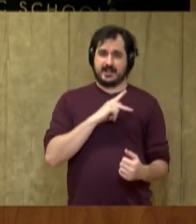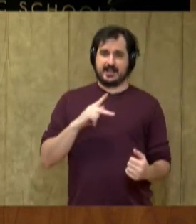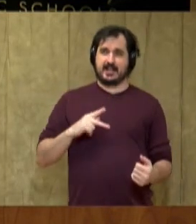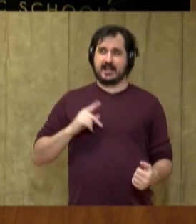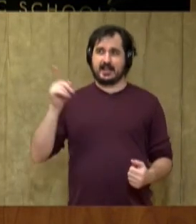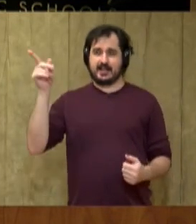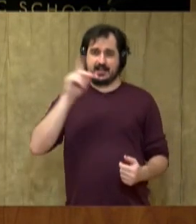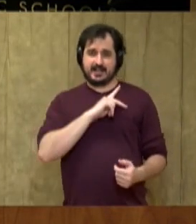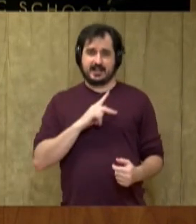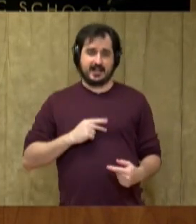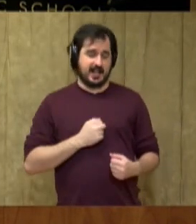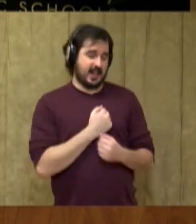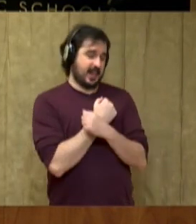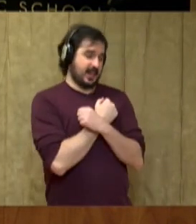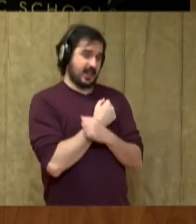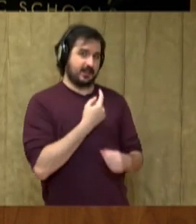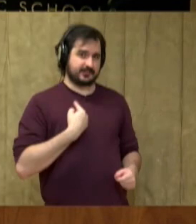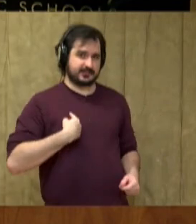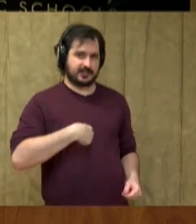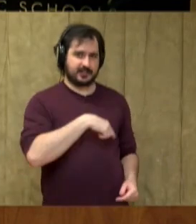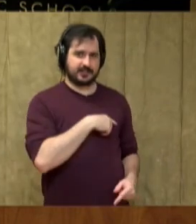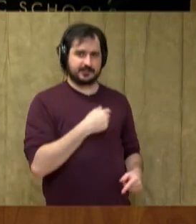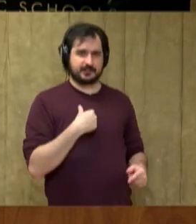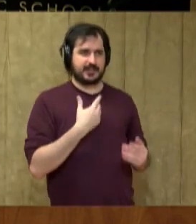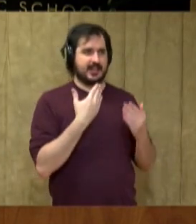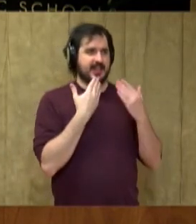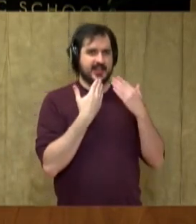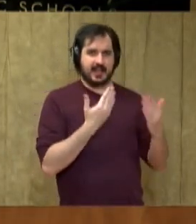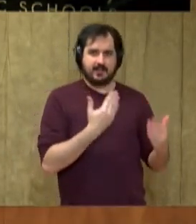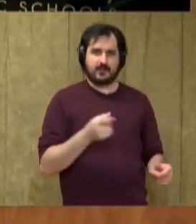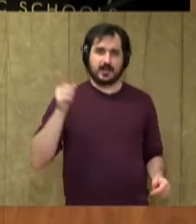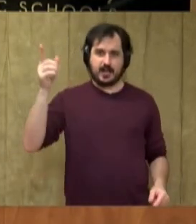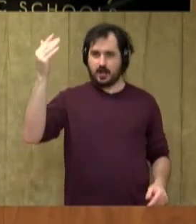Be thankful that he knows exactly what we all go through.